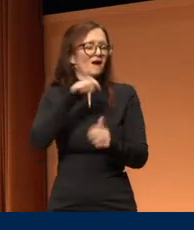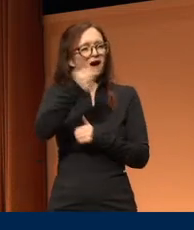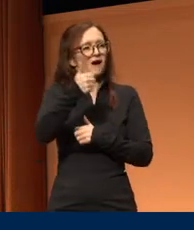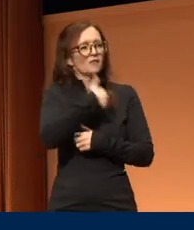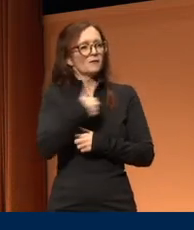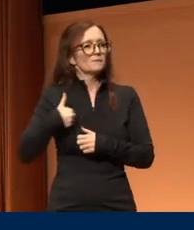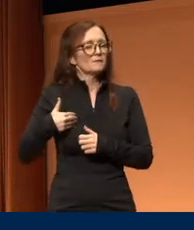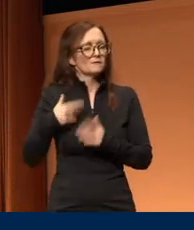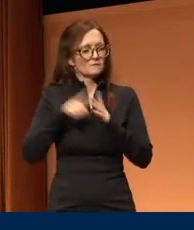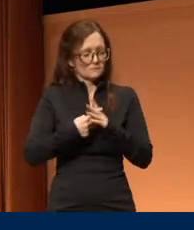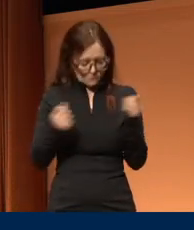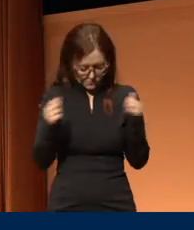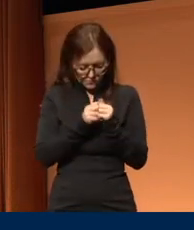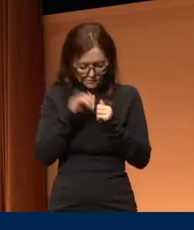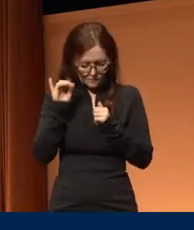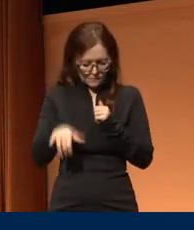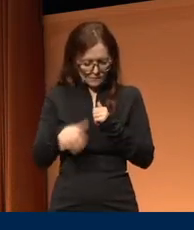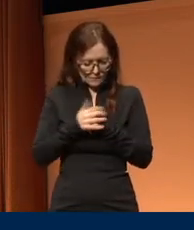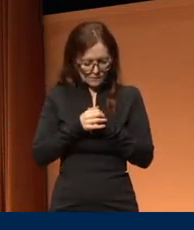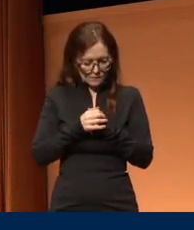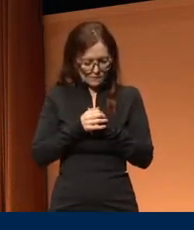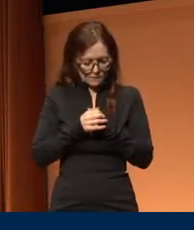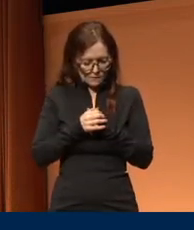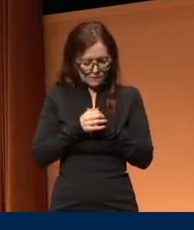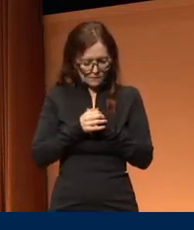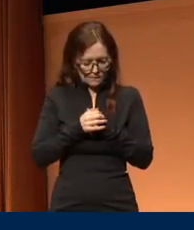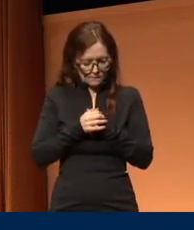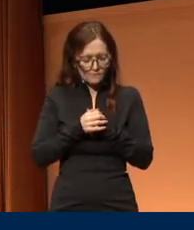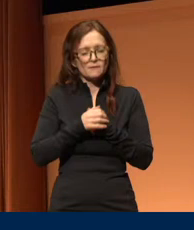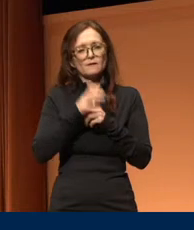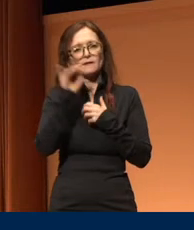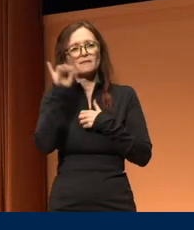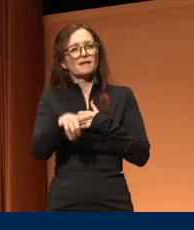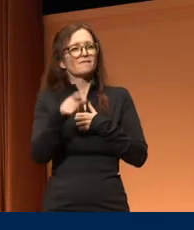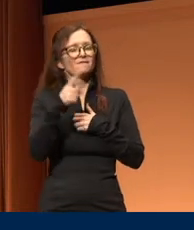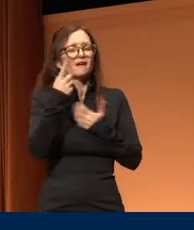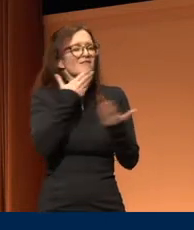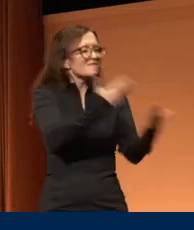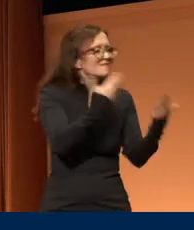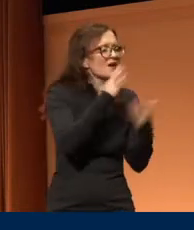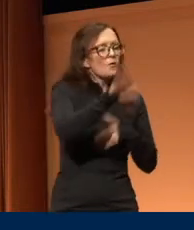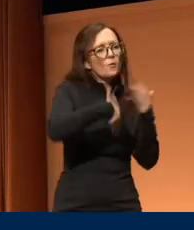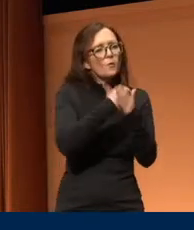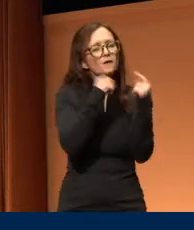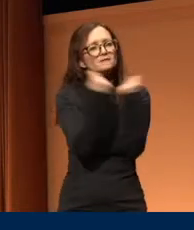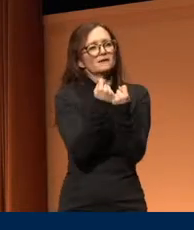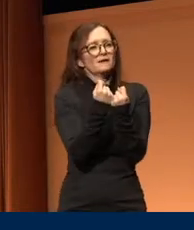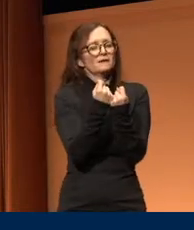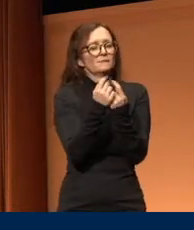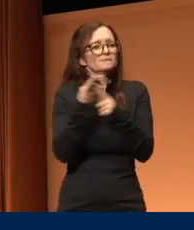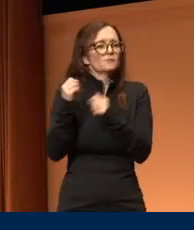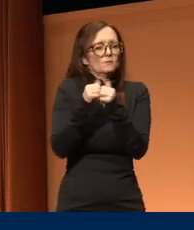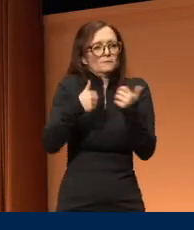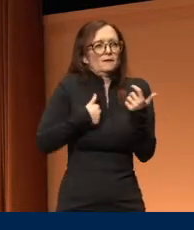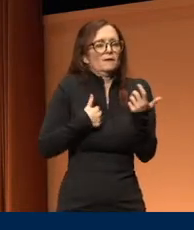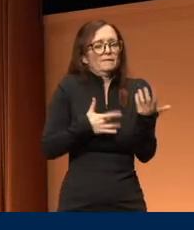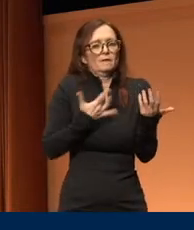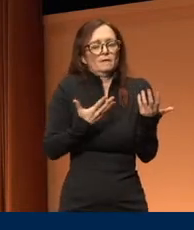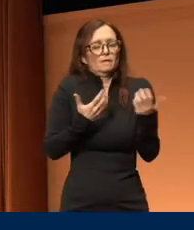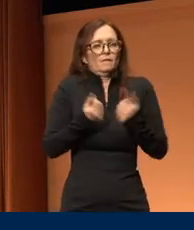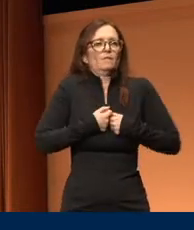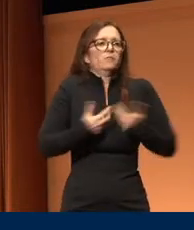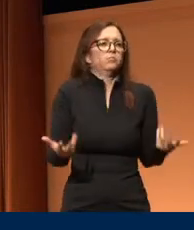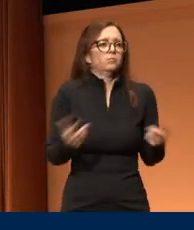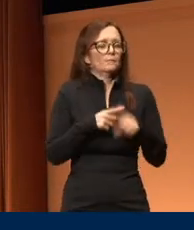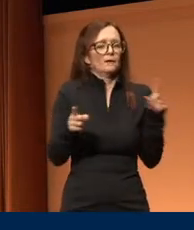Muslim participant opposed to assisted suicide thanked the facilitation team for their work, especially with me, who must have been exhausting, and